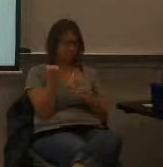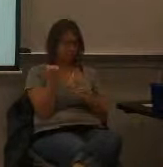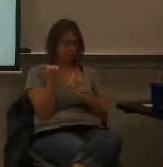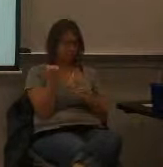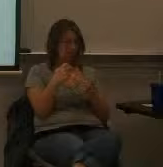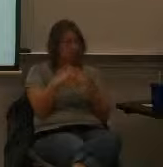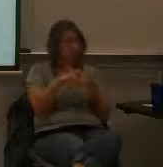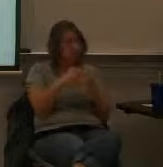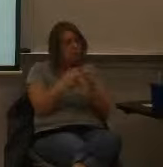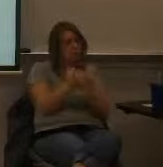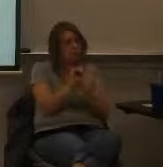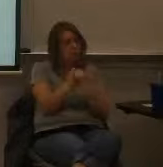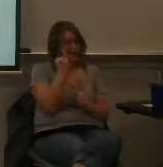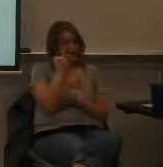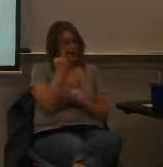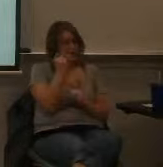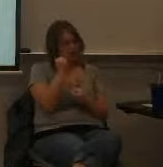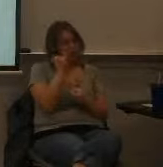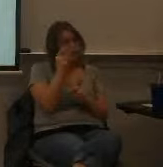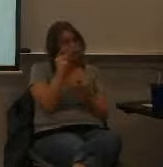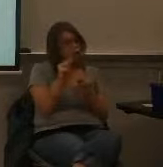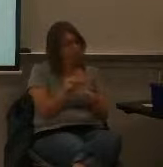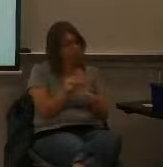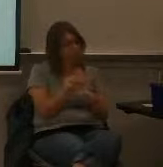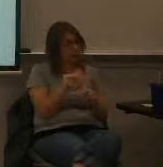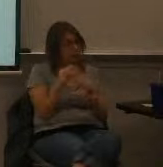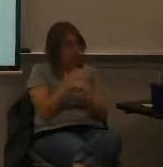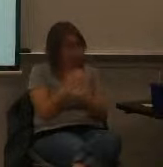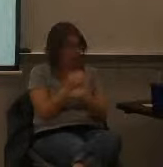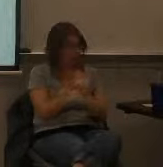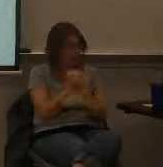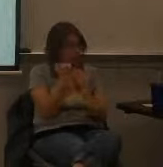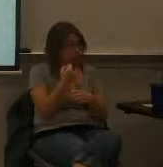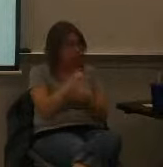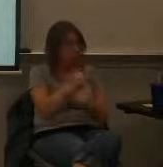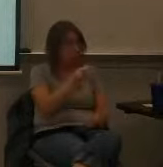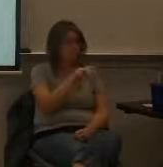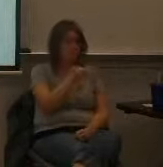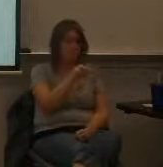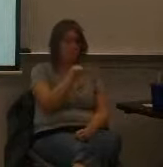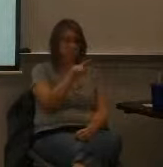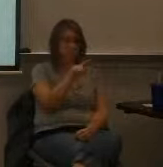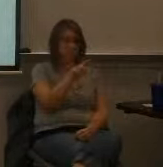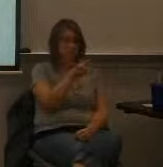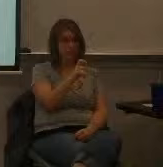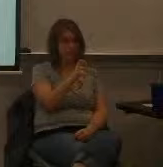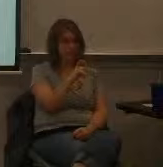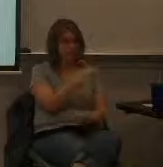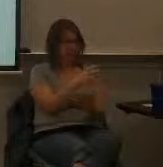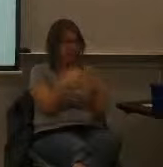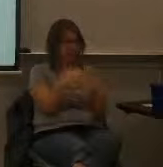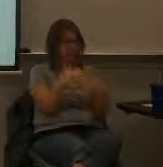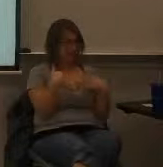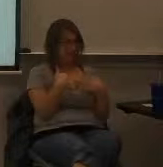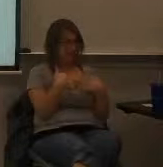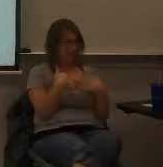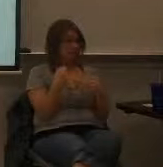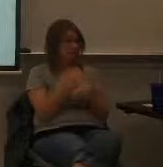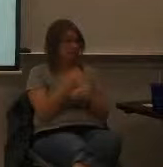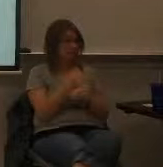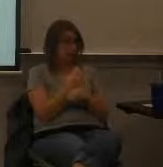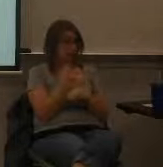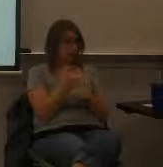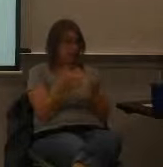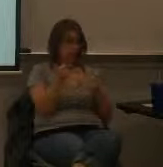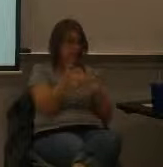the problem with it is that if you look at it mathematically, and if you just make a matrix of interacting species mathematically, the bigger